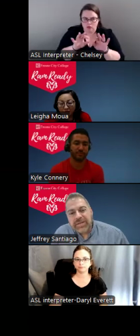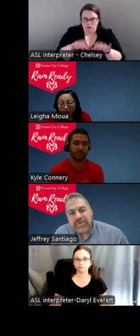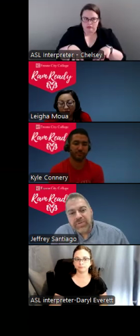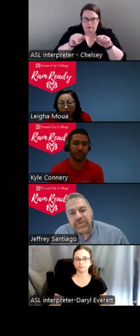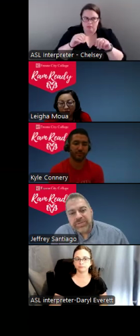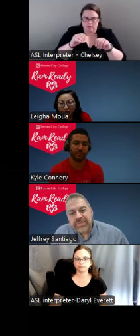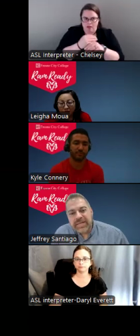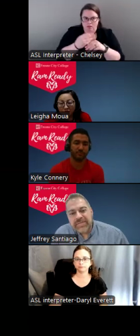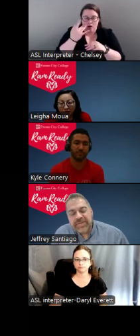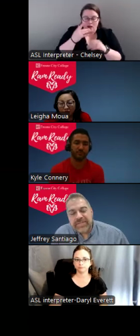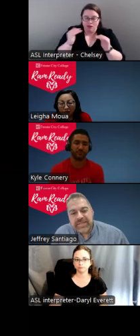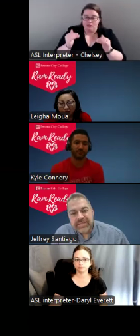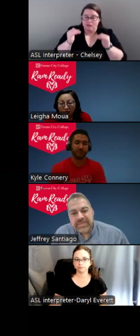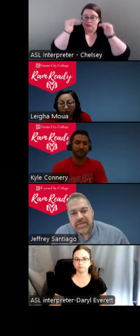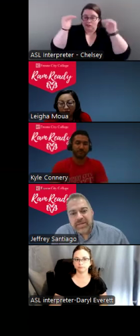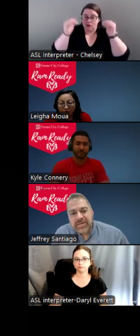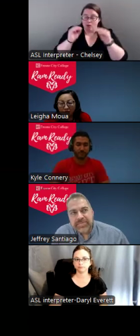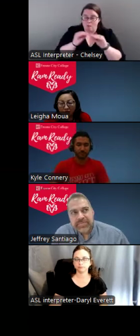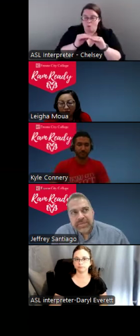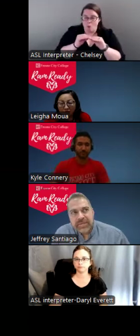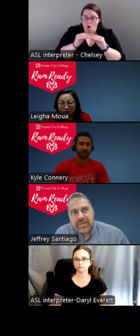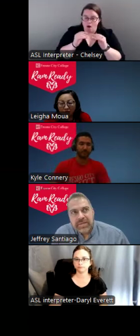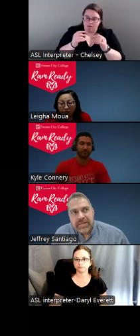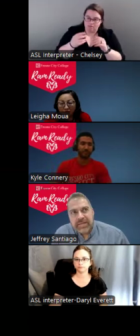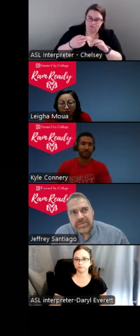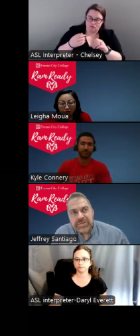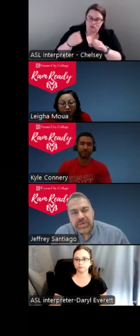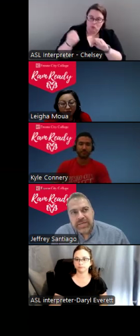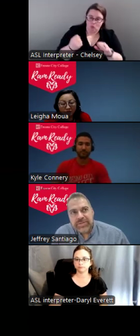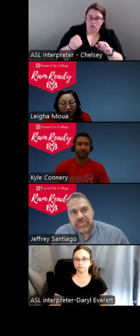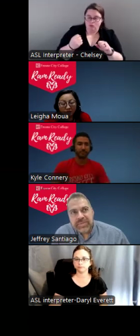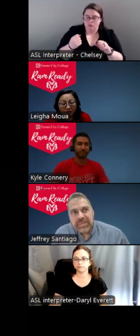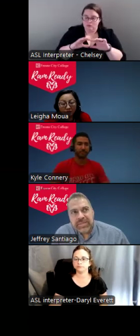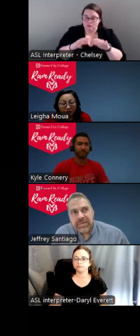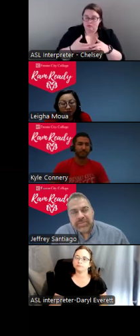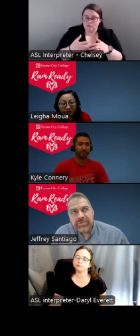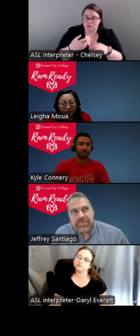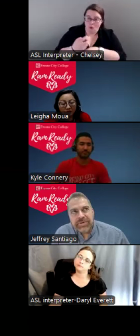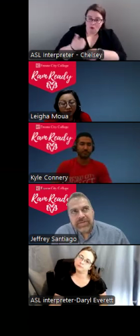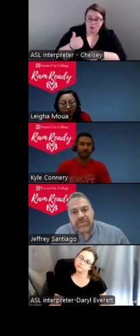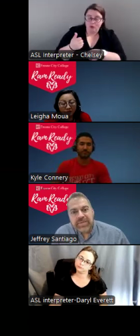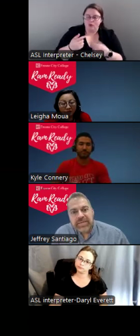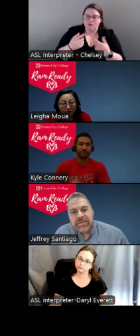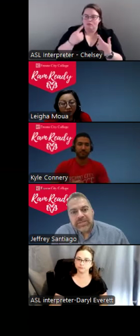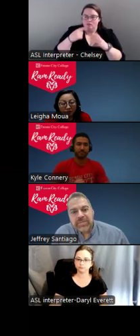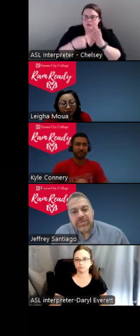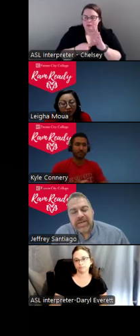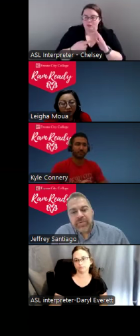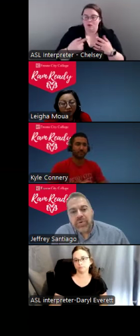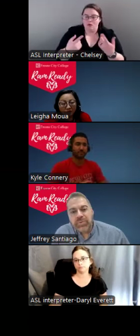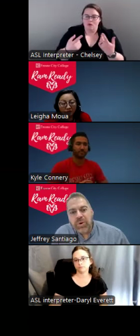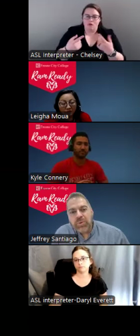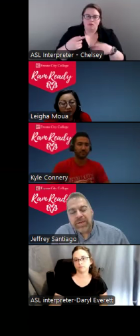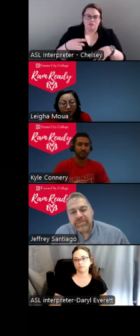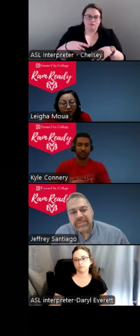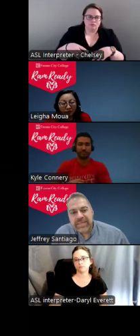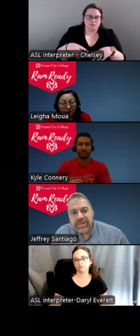the higher level courses like physics, like a 2A, 2B, I'm sorry, 4A, 4B, some of those